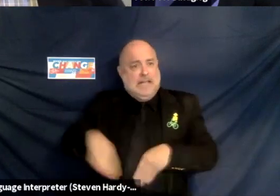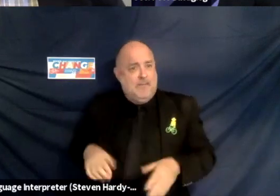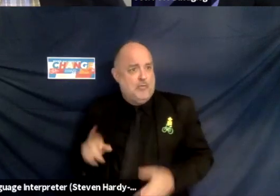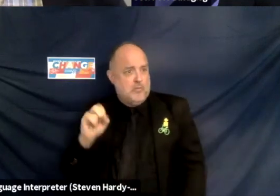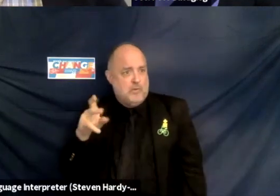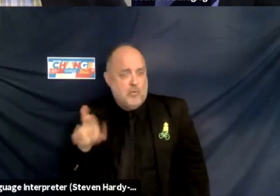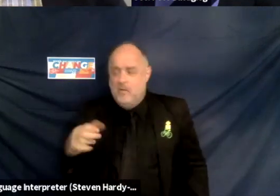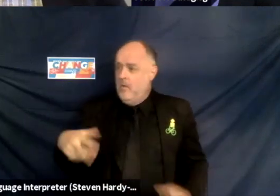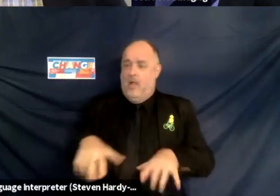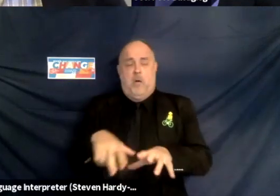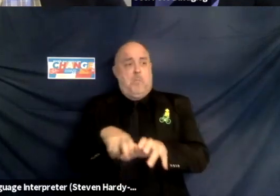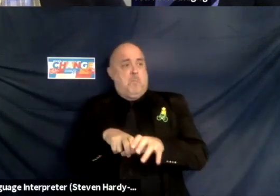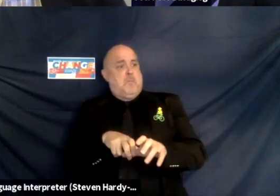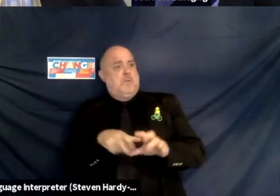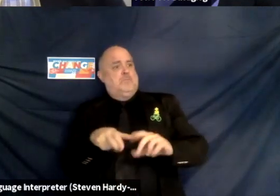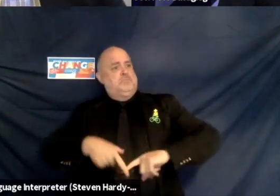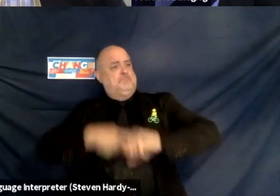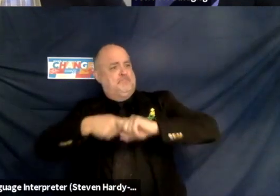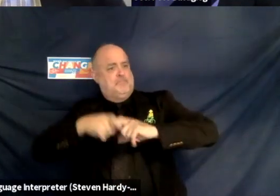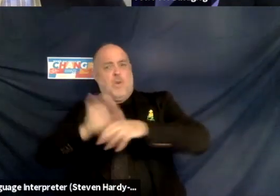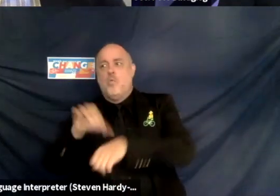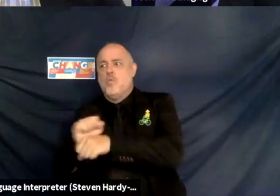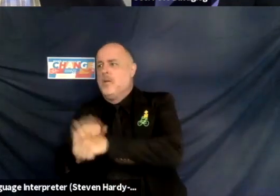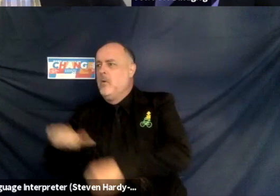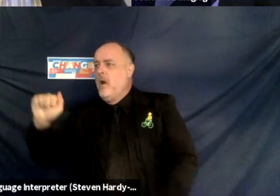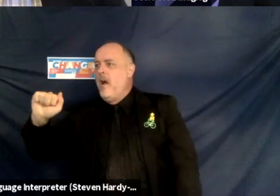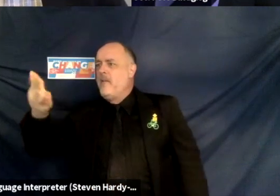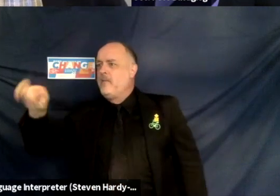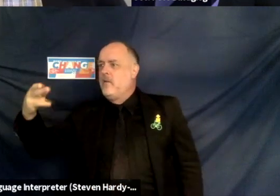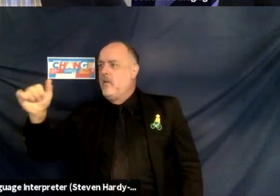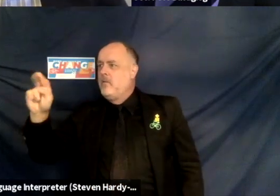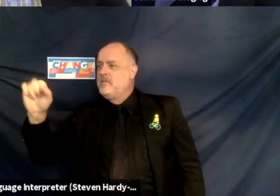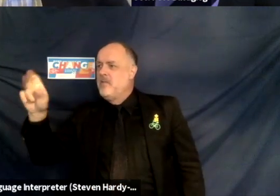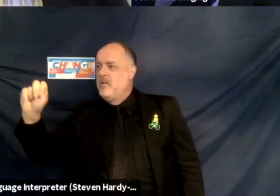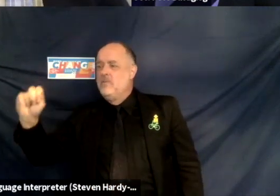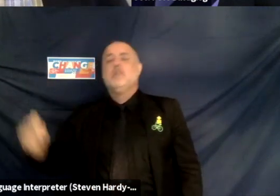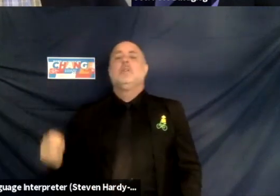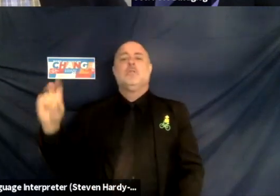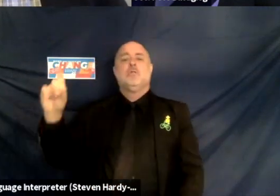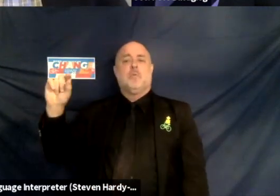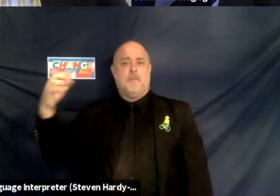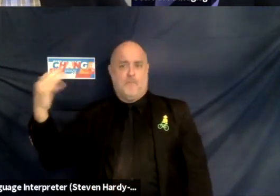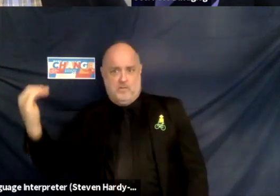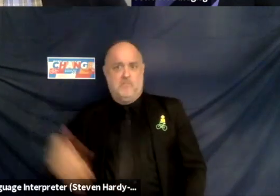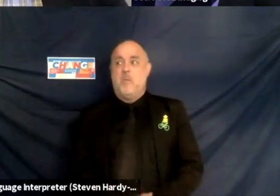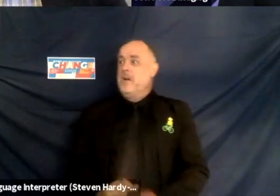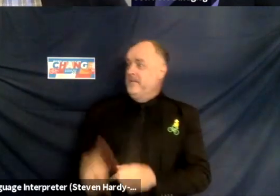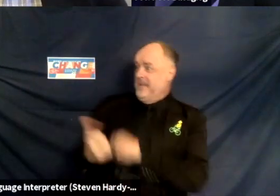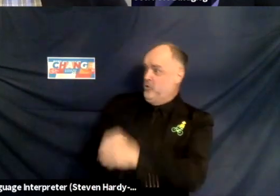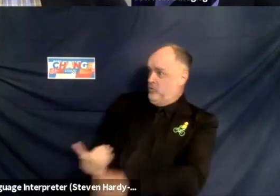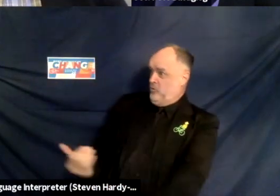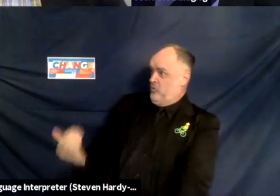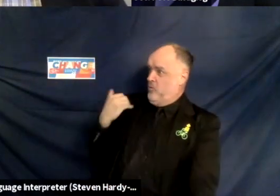a leave of absence from the mayor's office for deployment in Afghanistan in 2014. 10 years ago, in 2011,